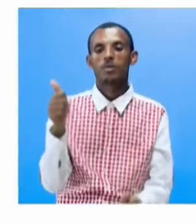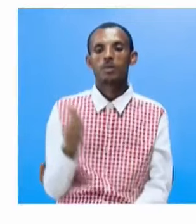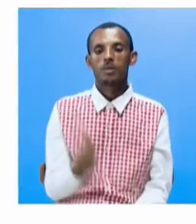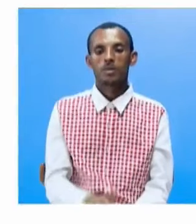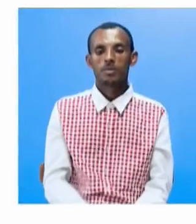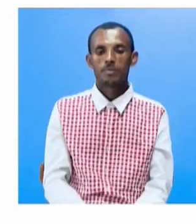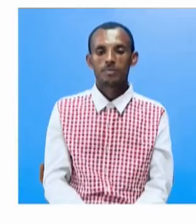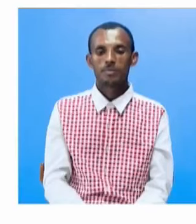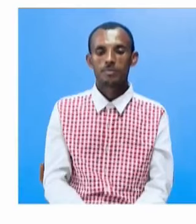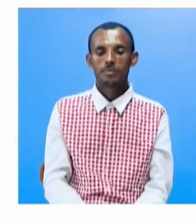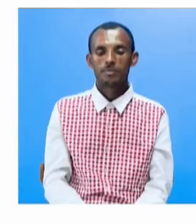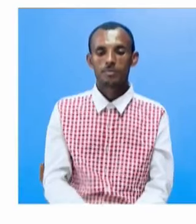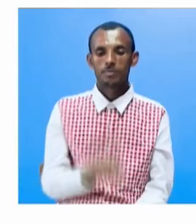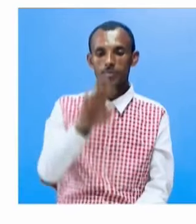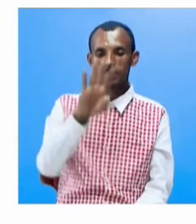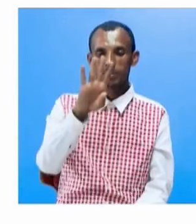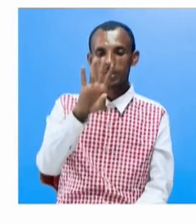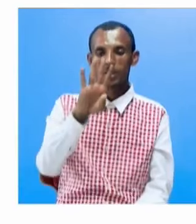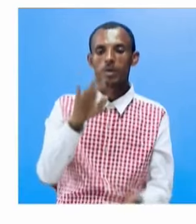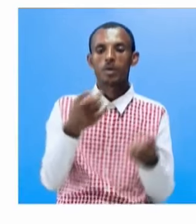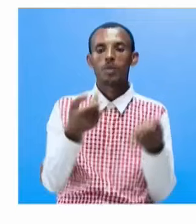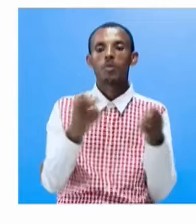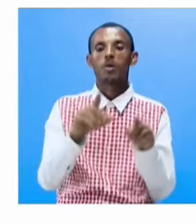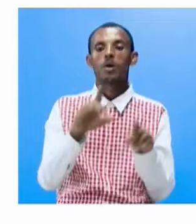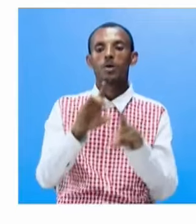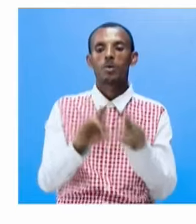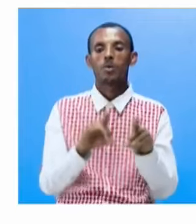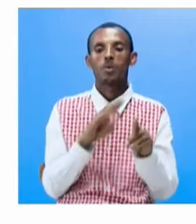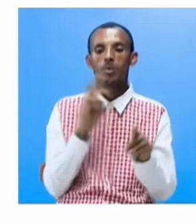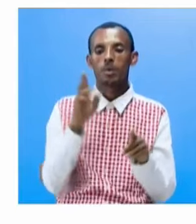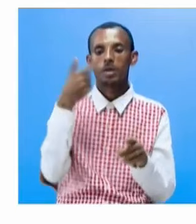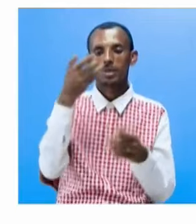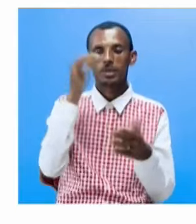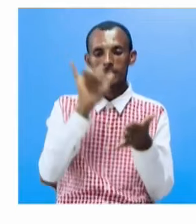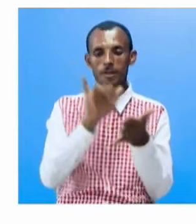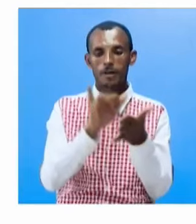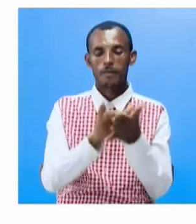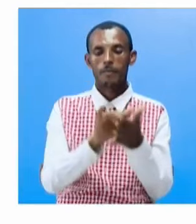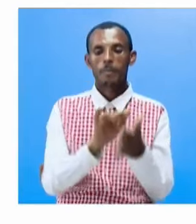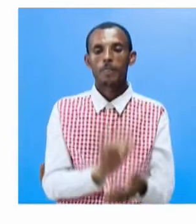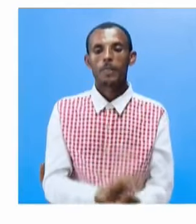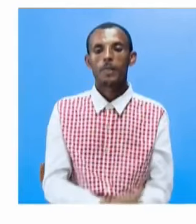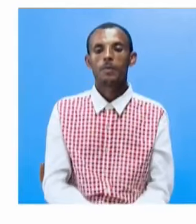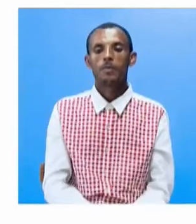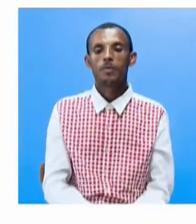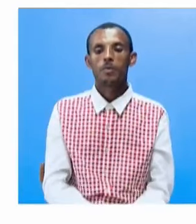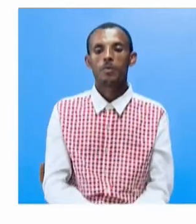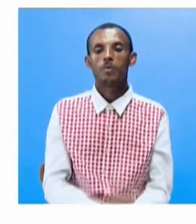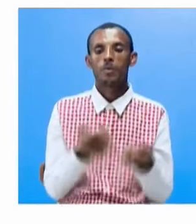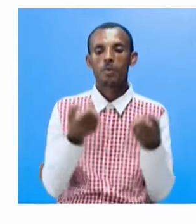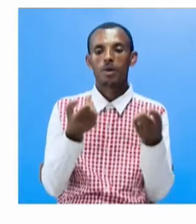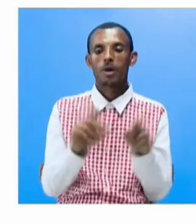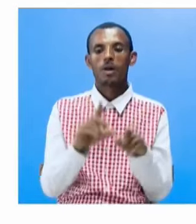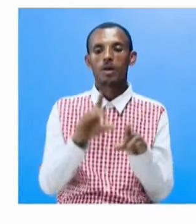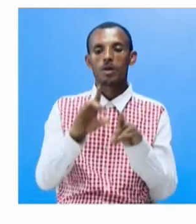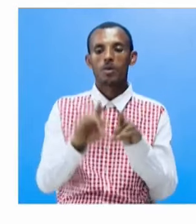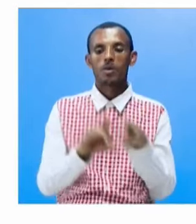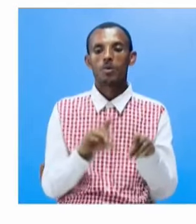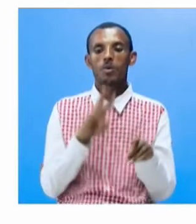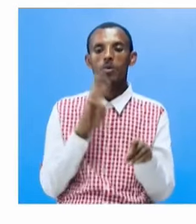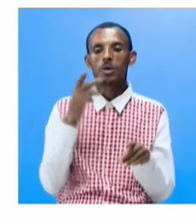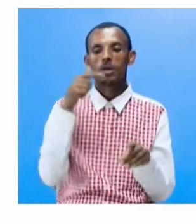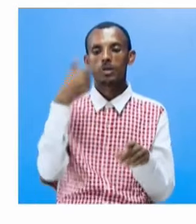B, when do we say that? When do we say